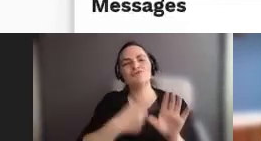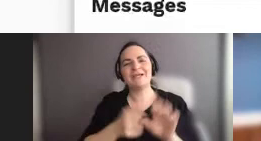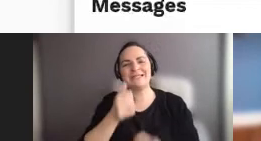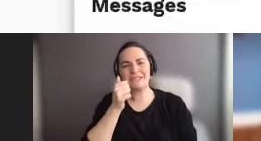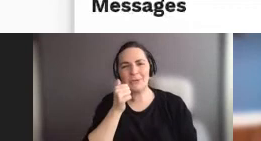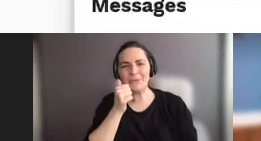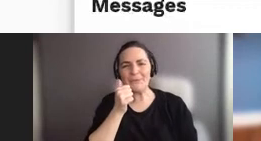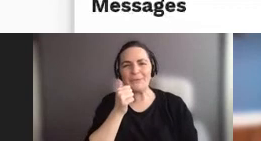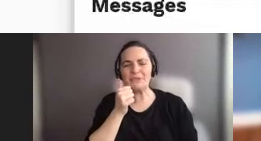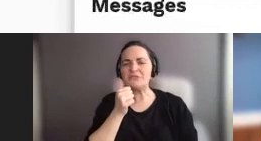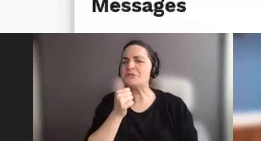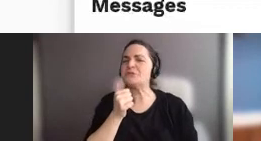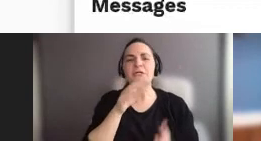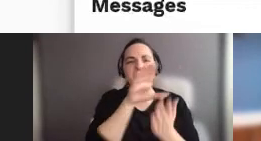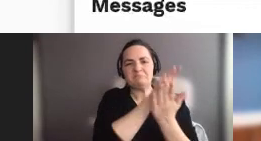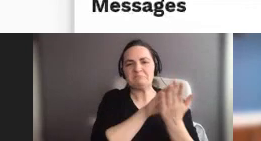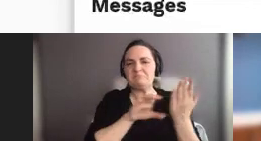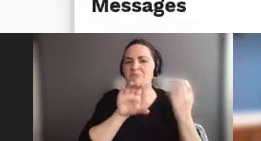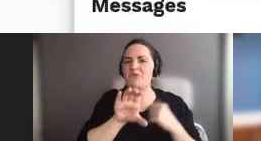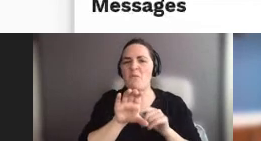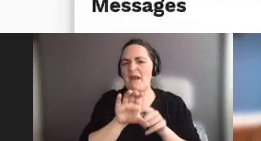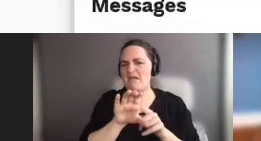one small section of it.